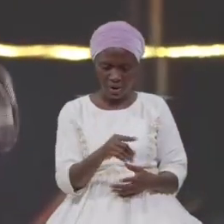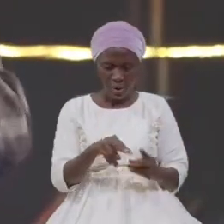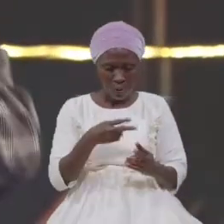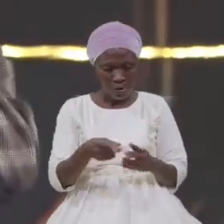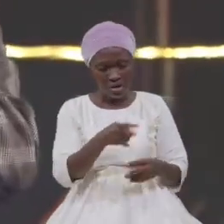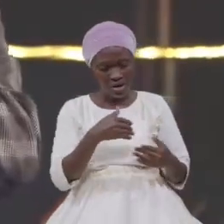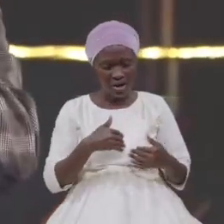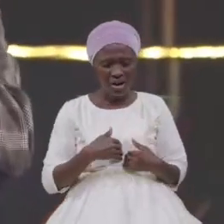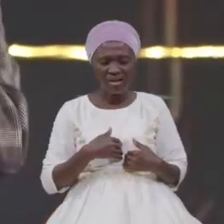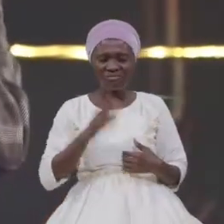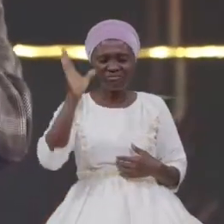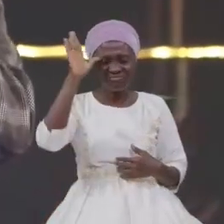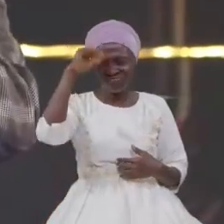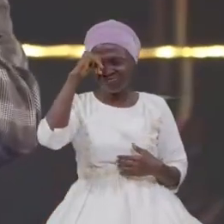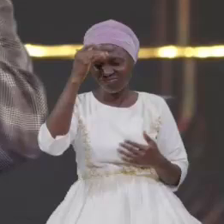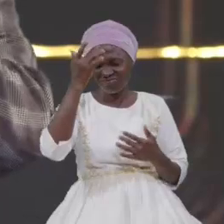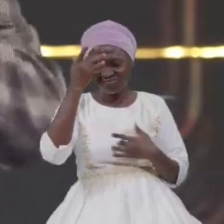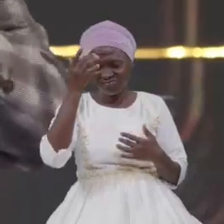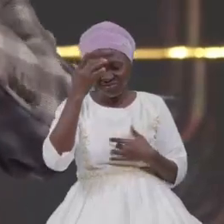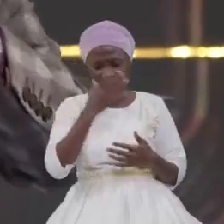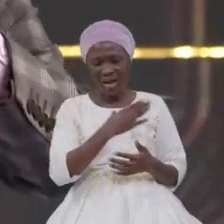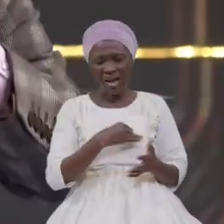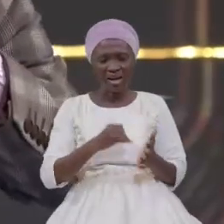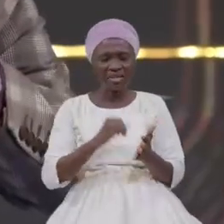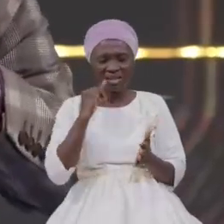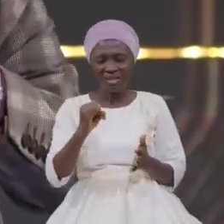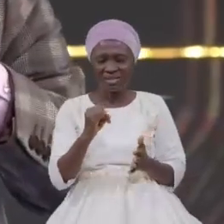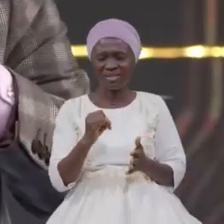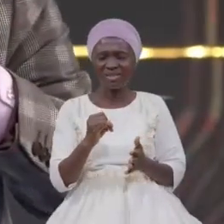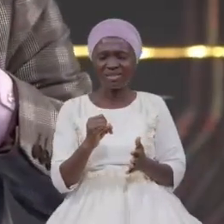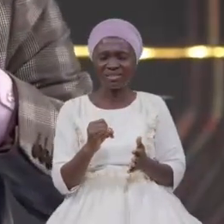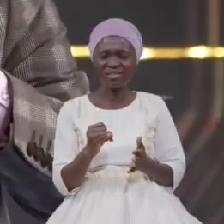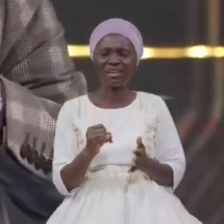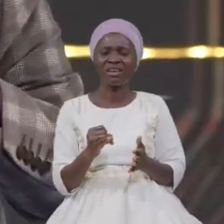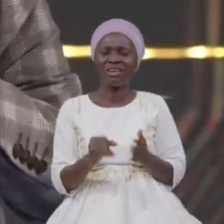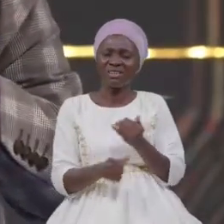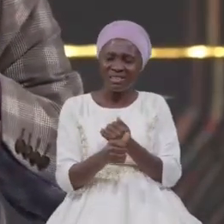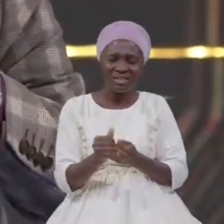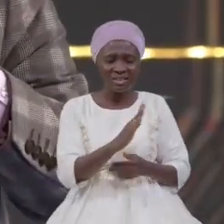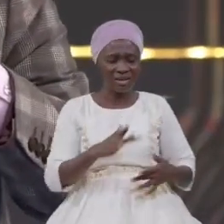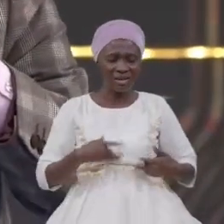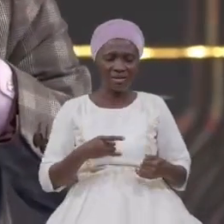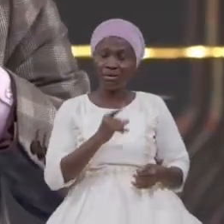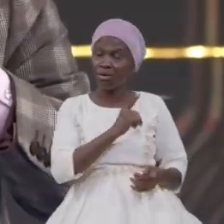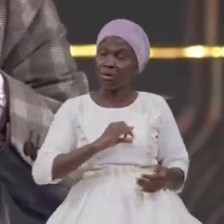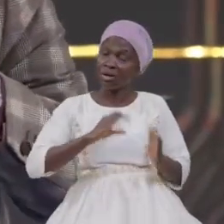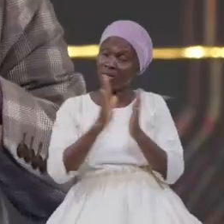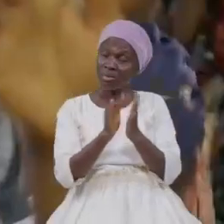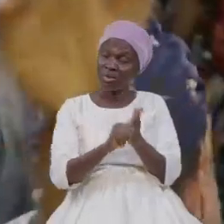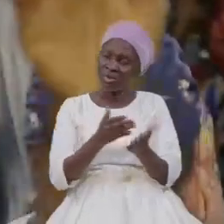the thing is really threatening their lives. Lord, I pray right now, touch them. Cleanse